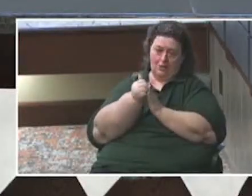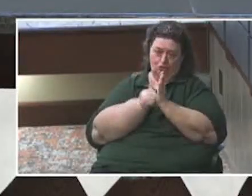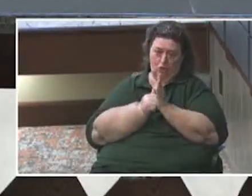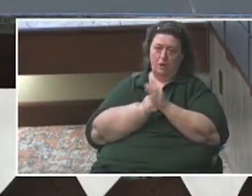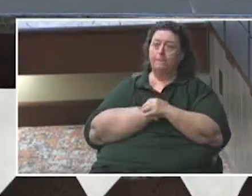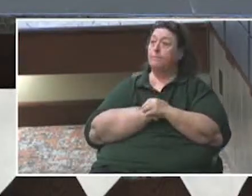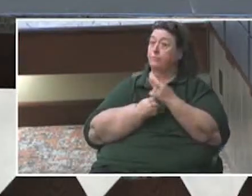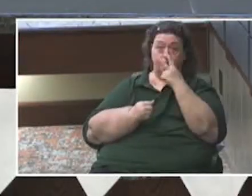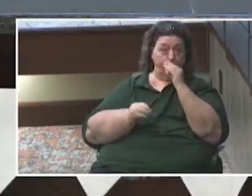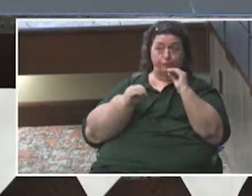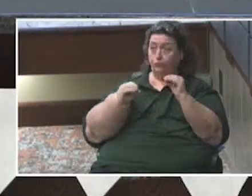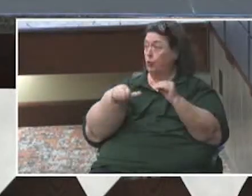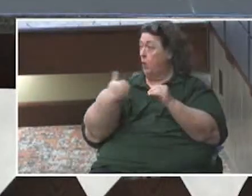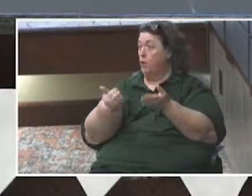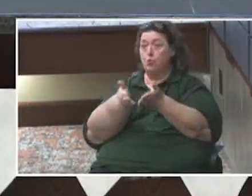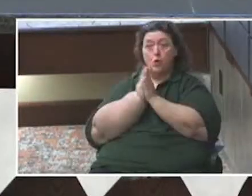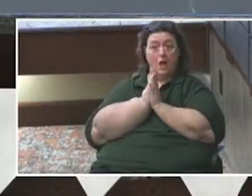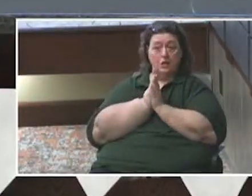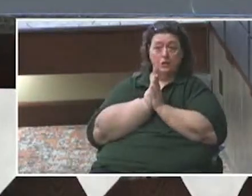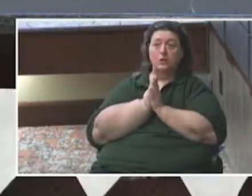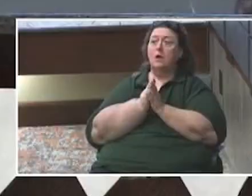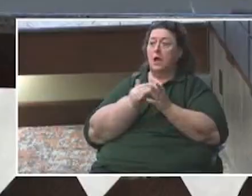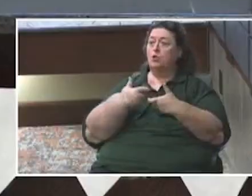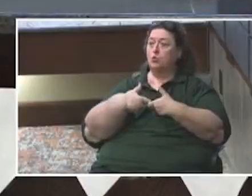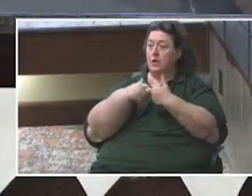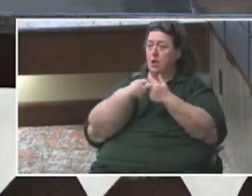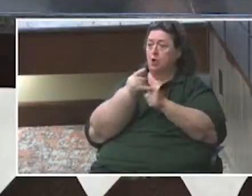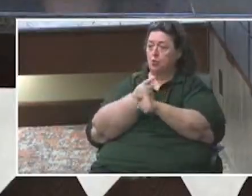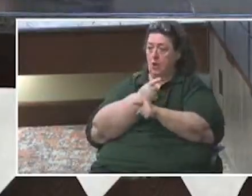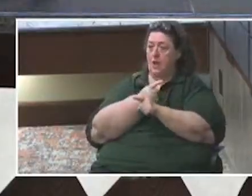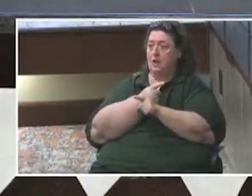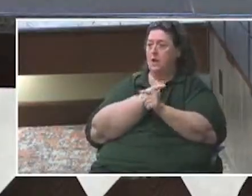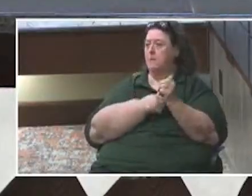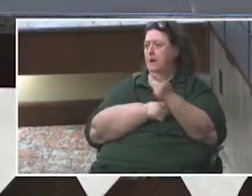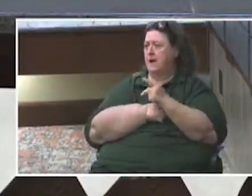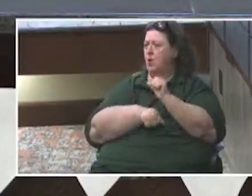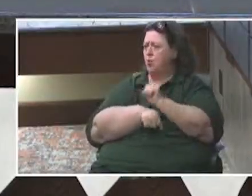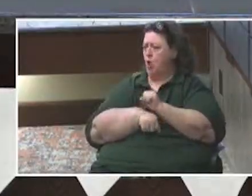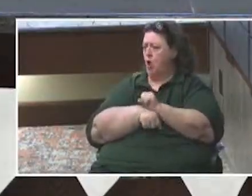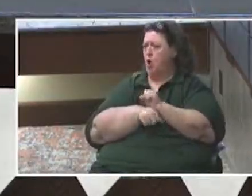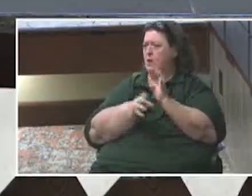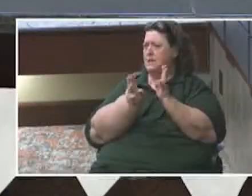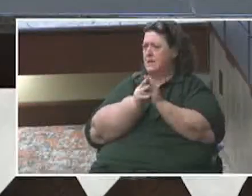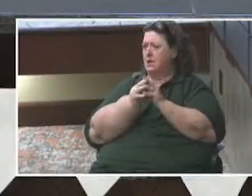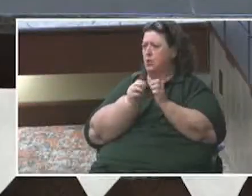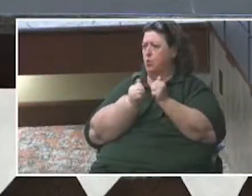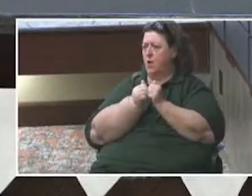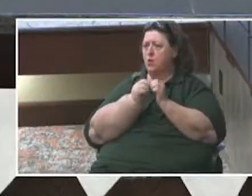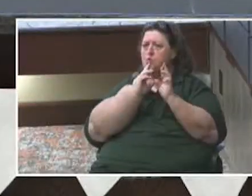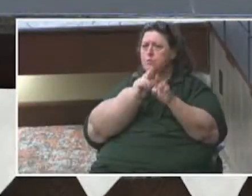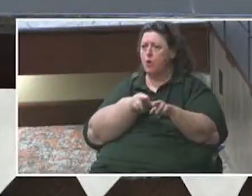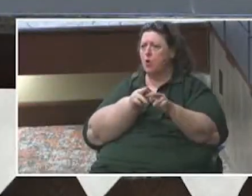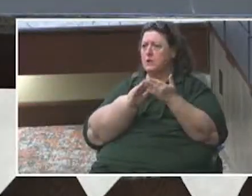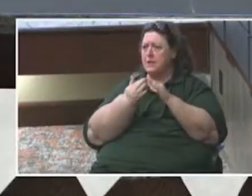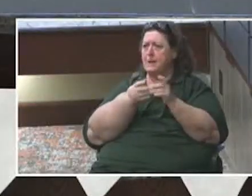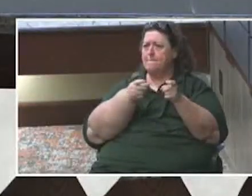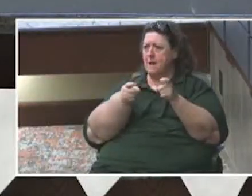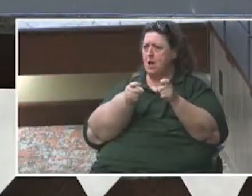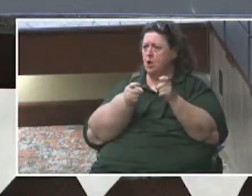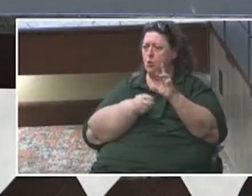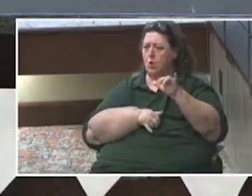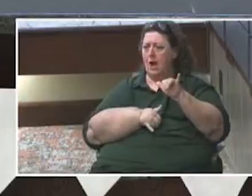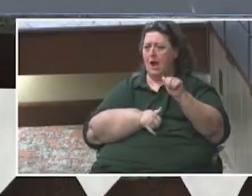Seeing no other requests to speak, we'll now recess the regular session and convene into work session with a report from our City Manager, Ryan